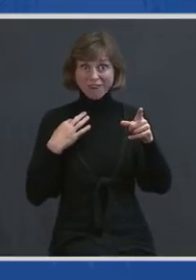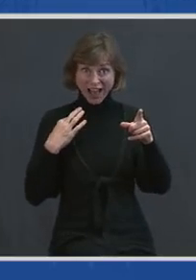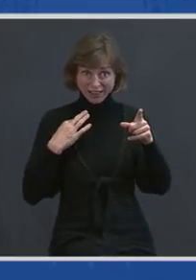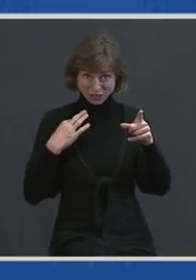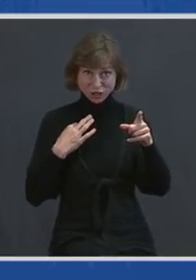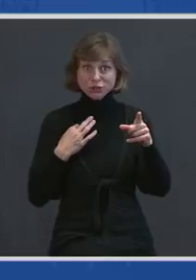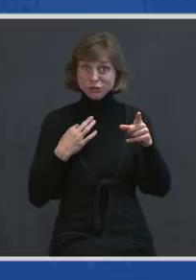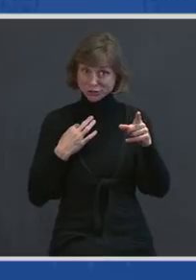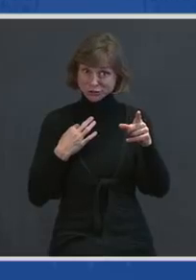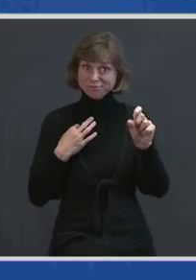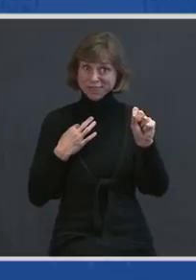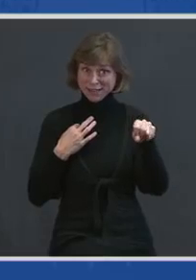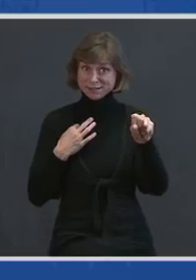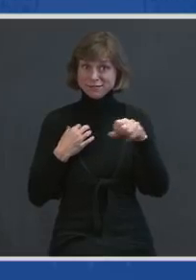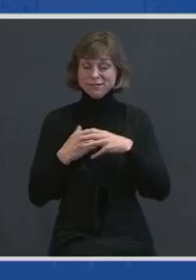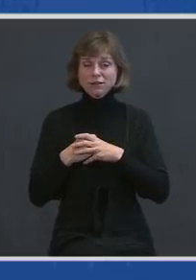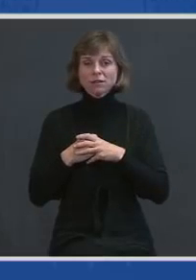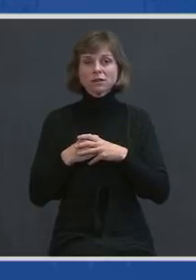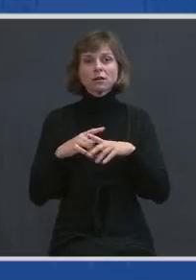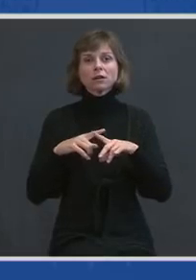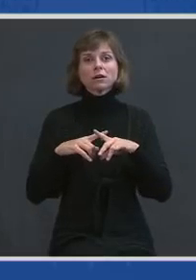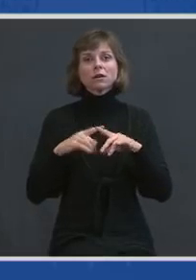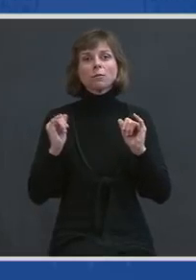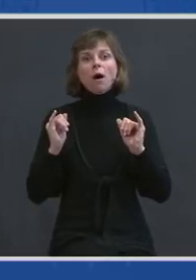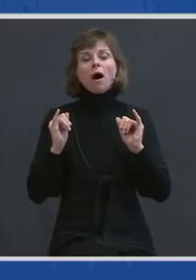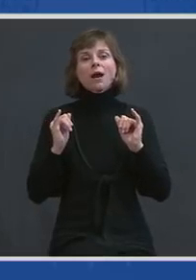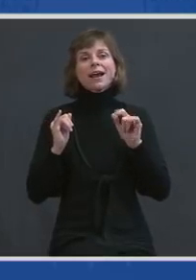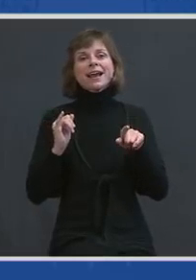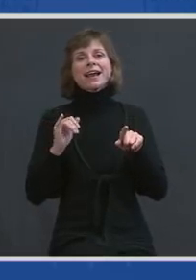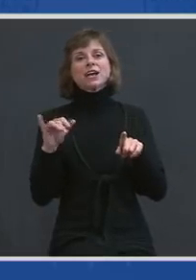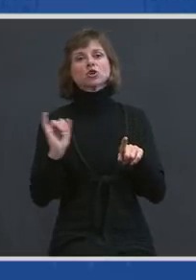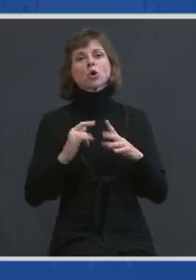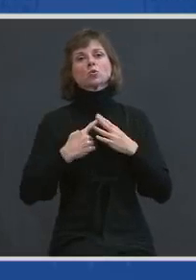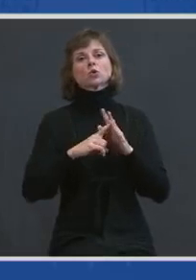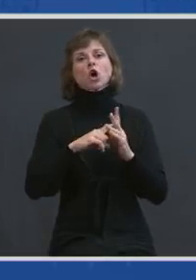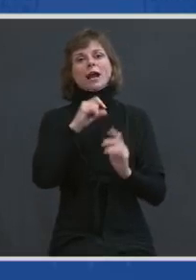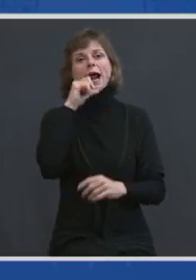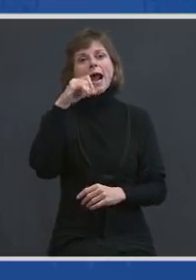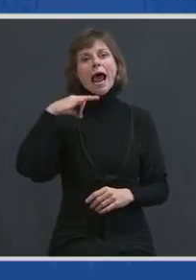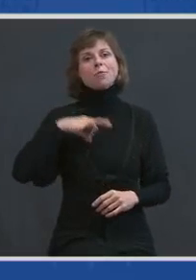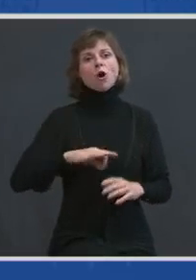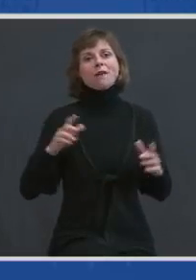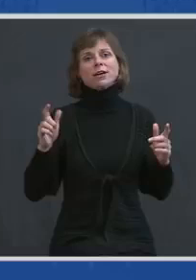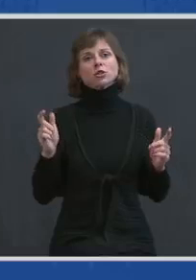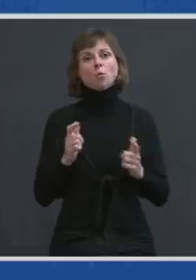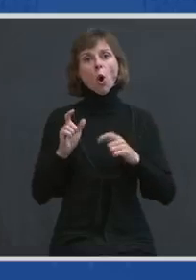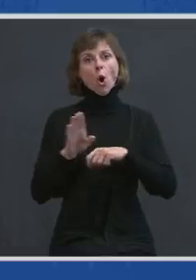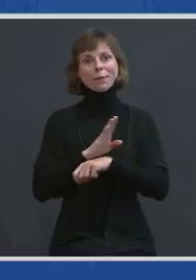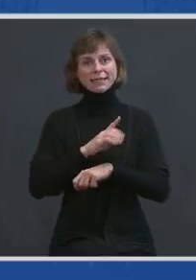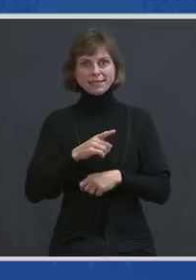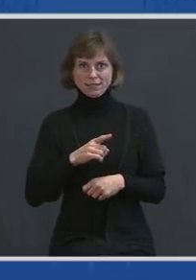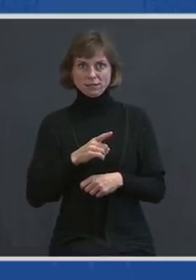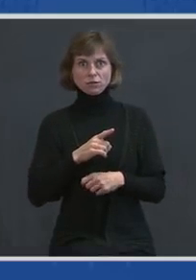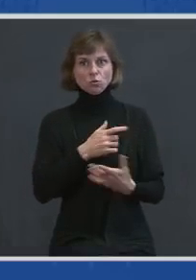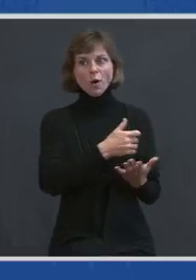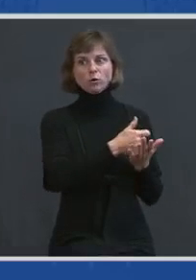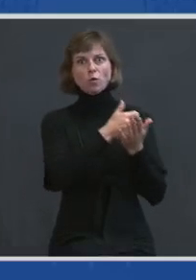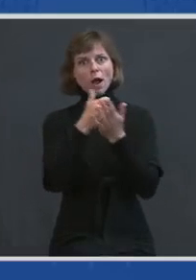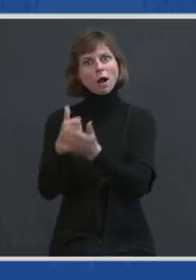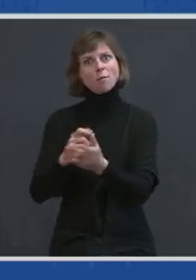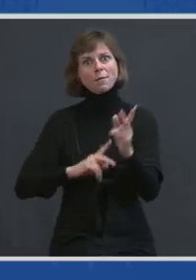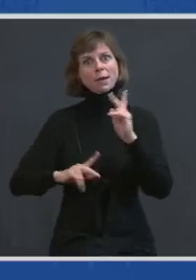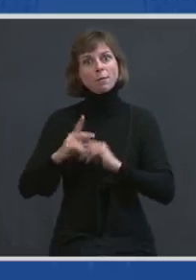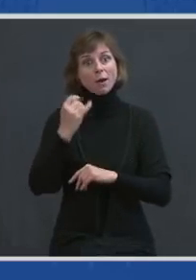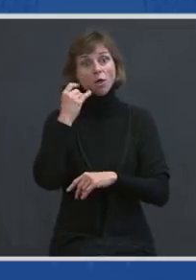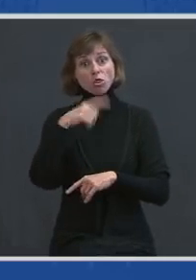also is starting a nonprofit small business to help people with